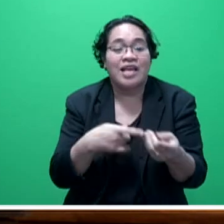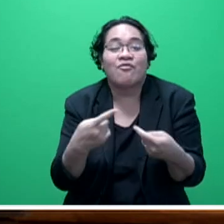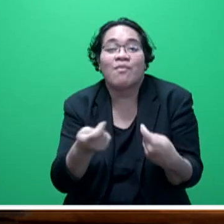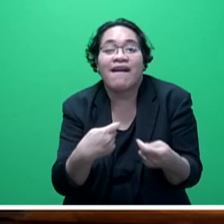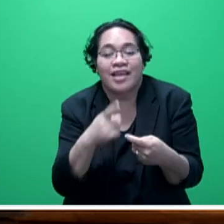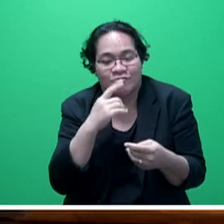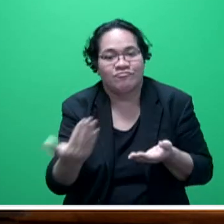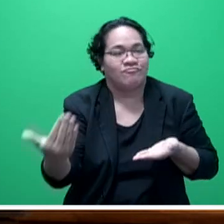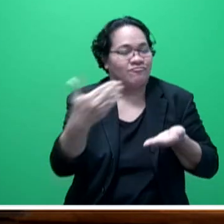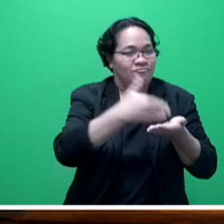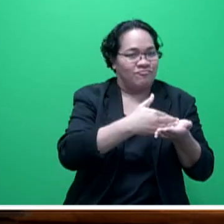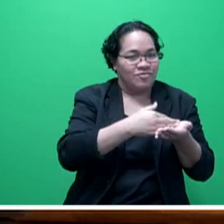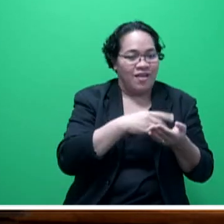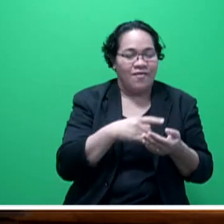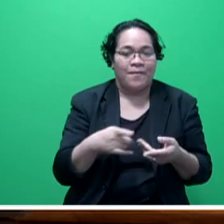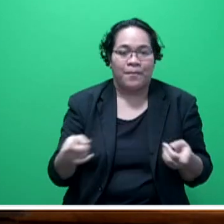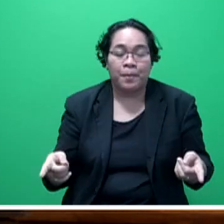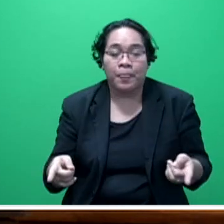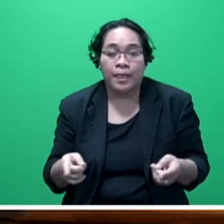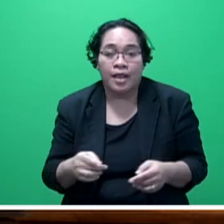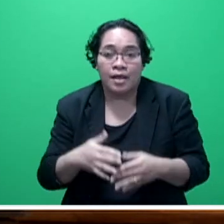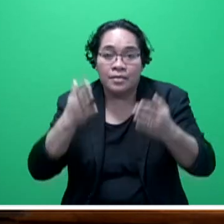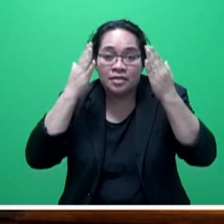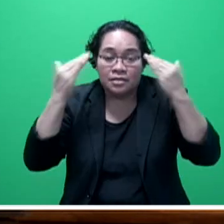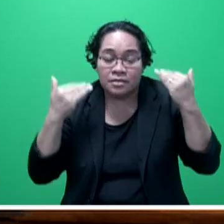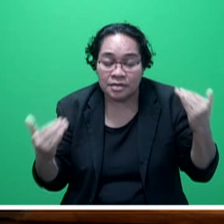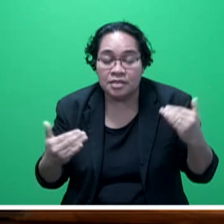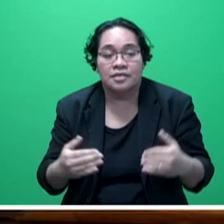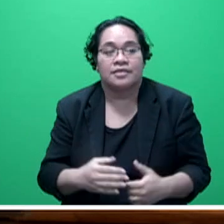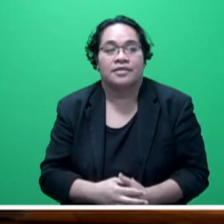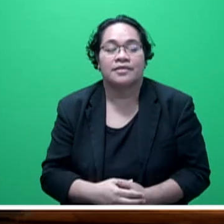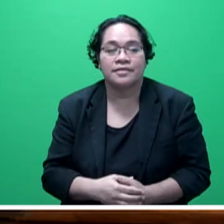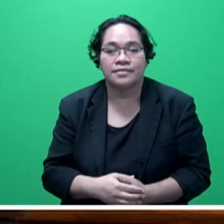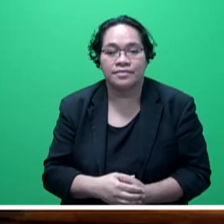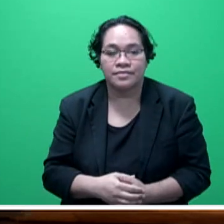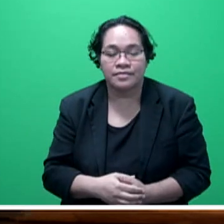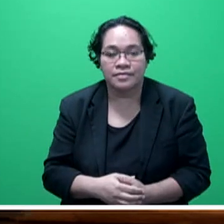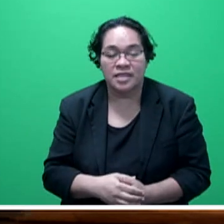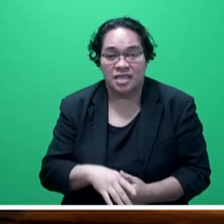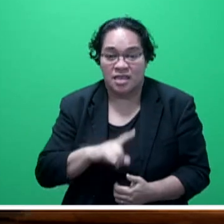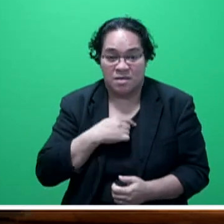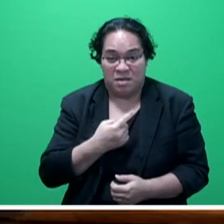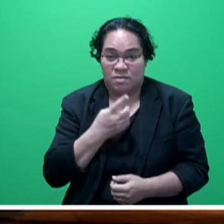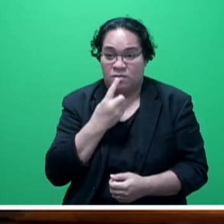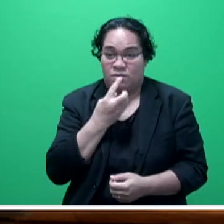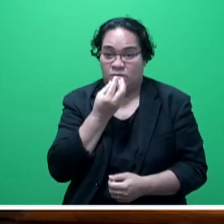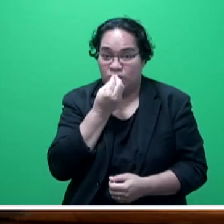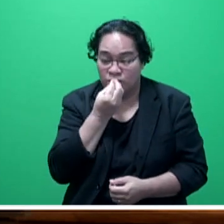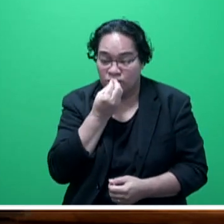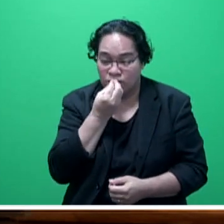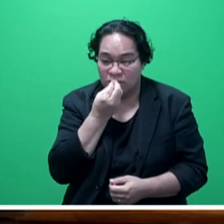rural Fiji. Mr. Speaker, sir, it would be remiss of me not to